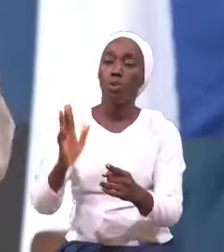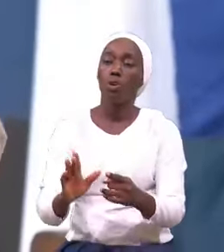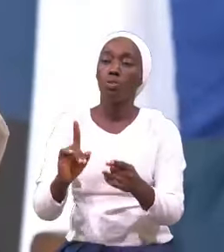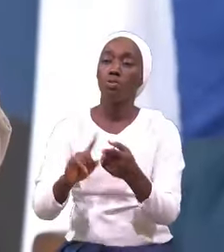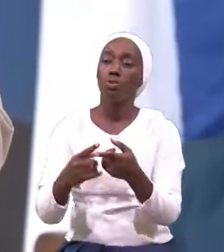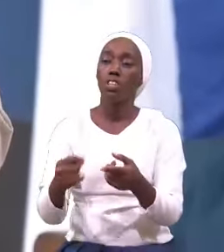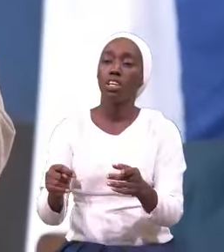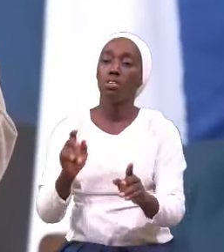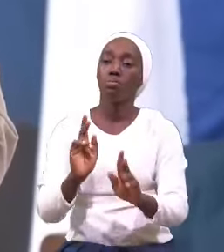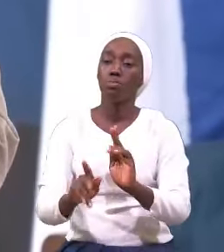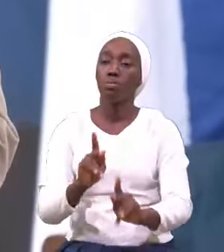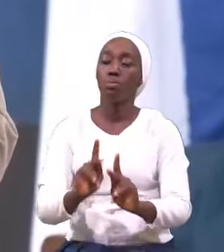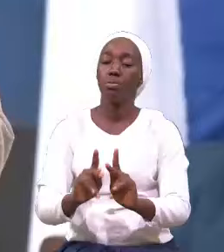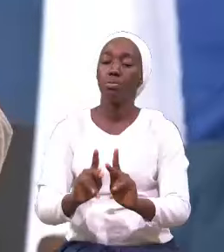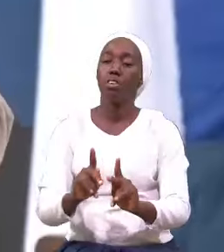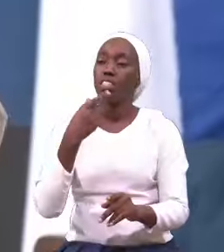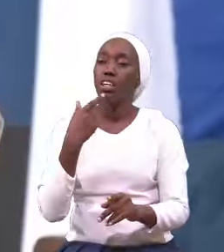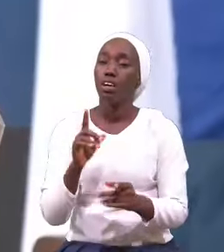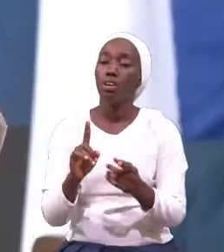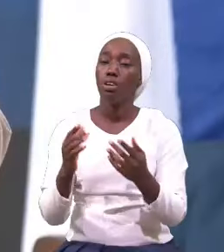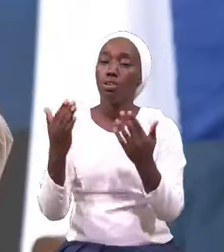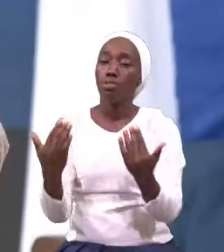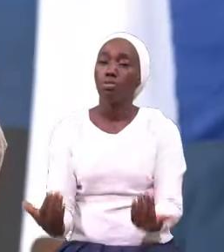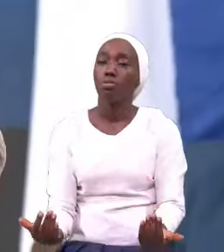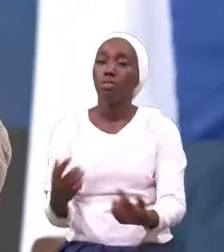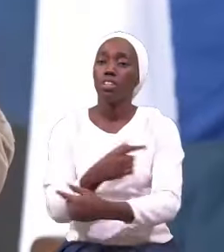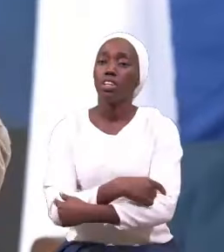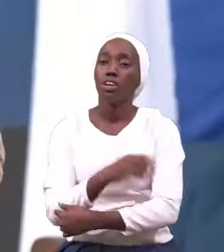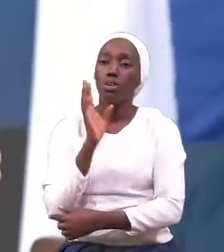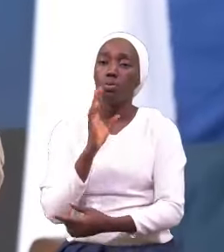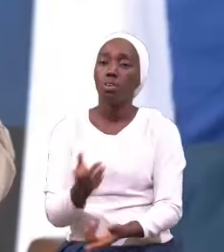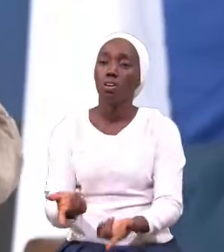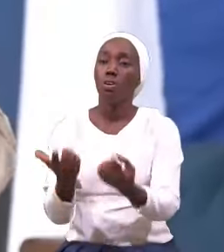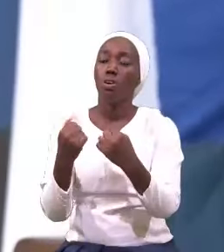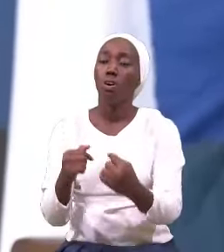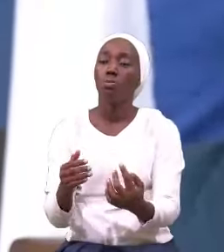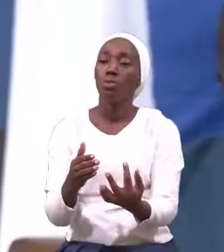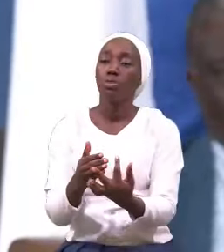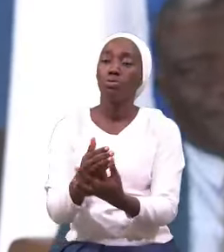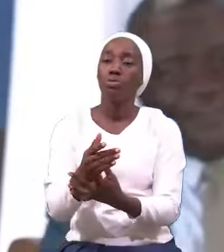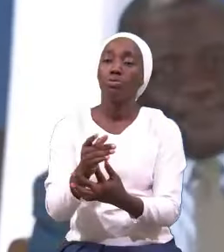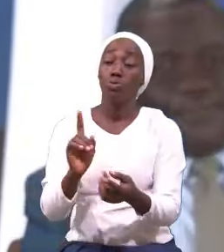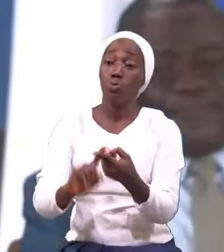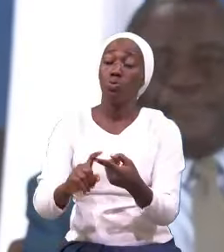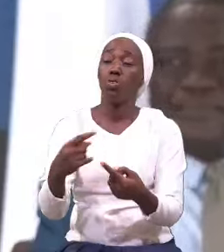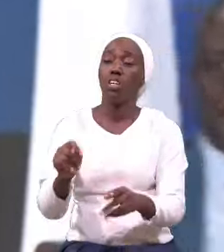And I said, today, the healing will come through the people there.